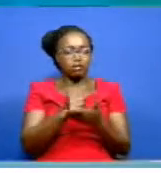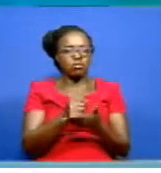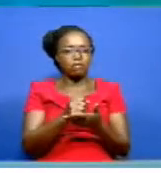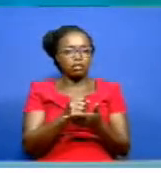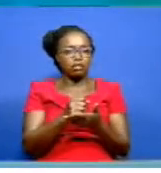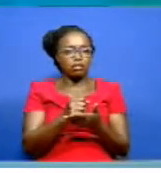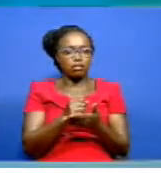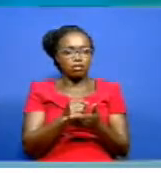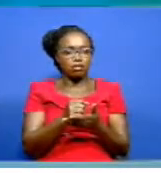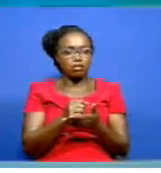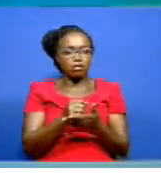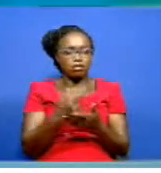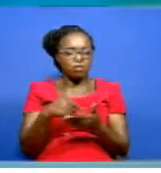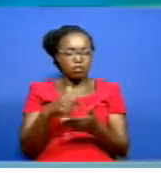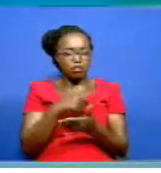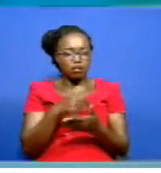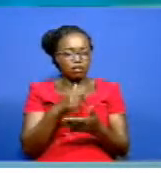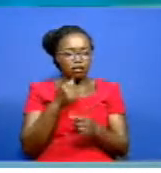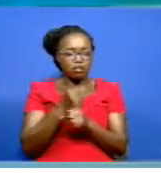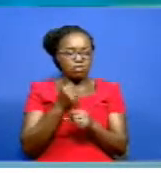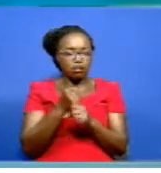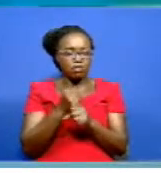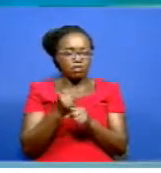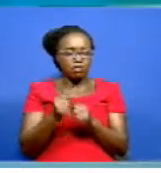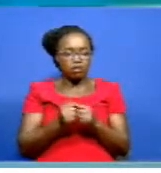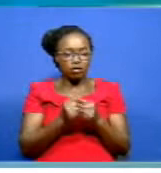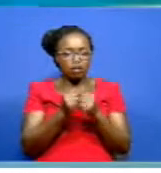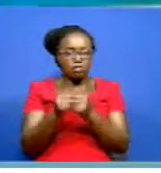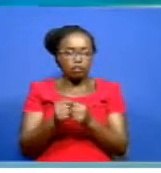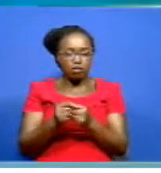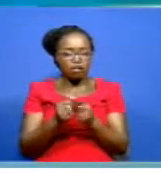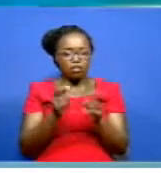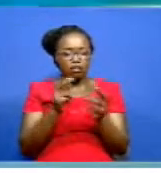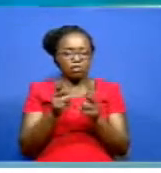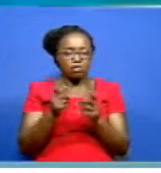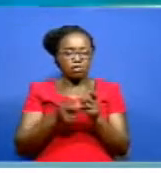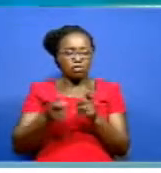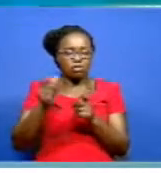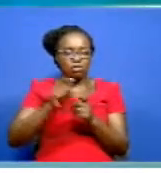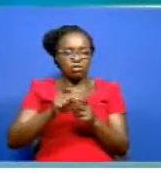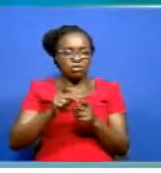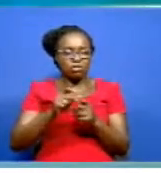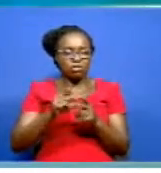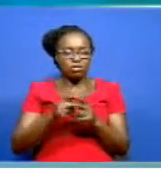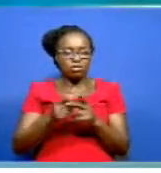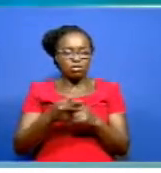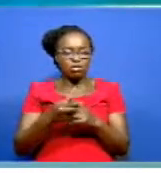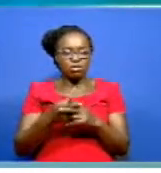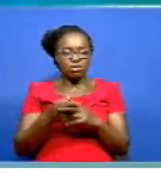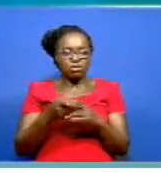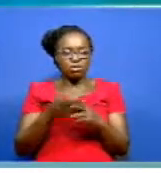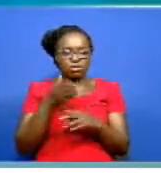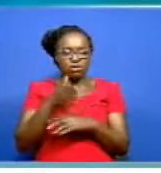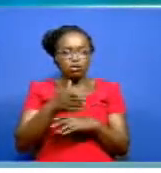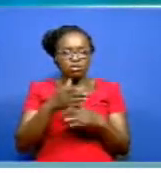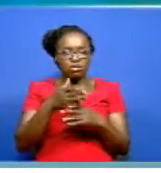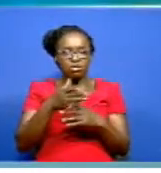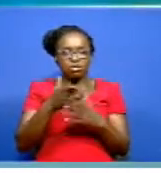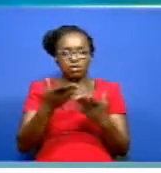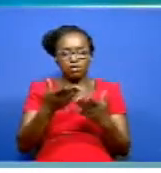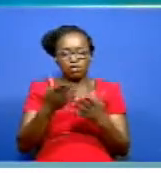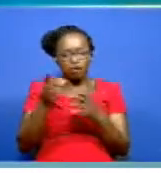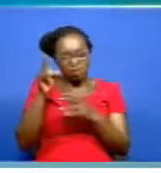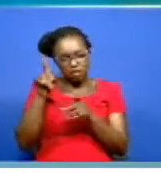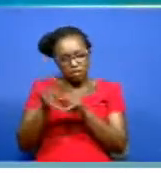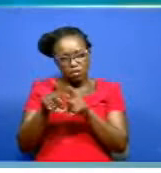So we are working together. The number of facilities will also increase. That means that it could go as far as we can go. You know, we also have